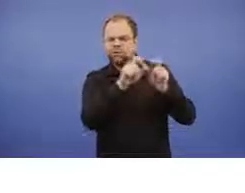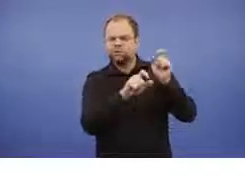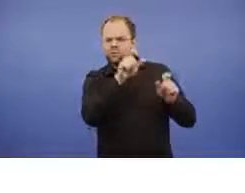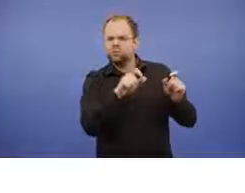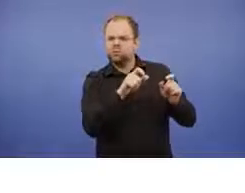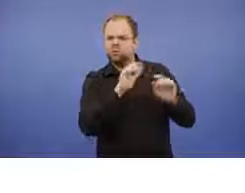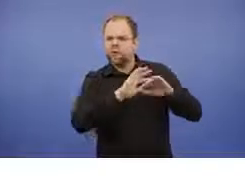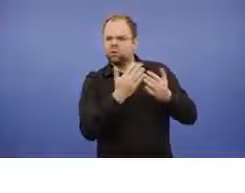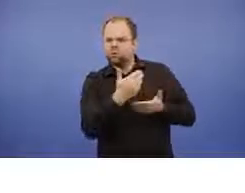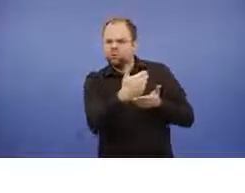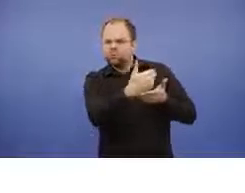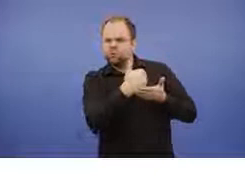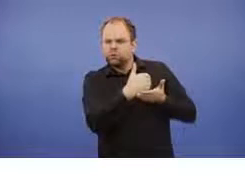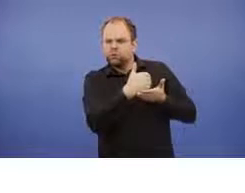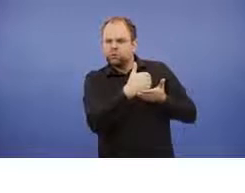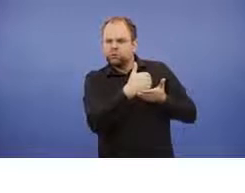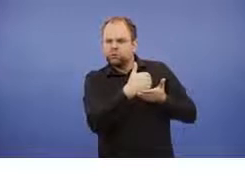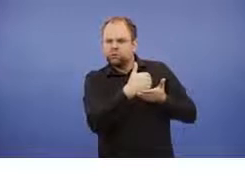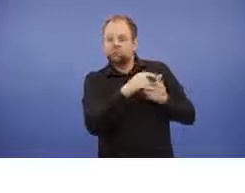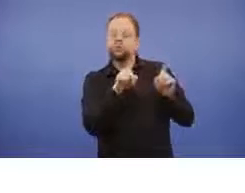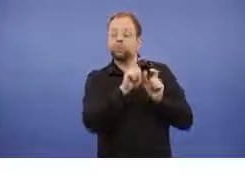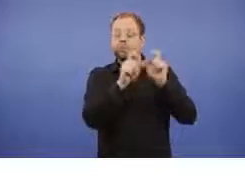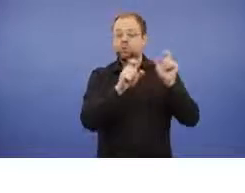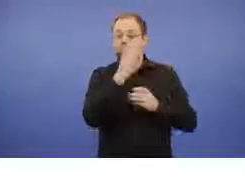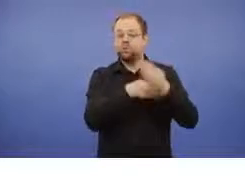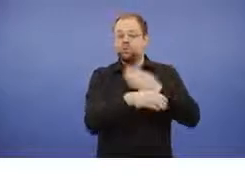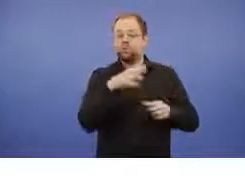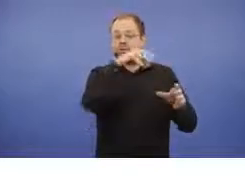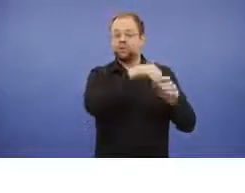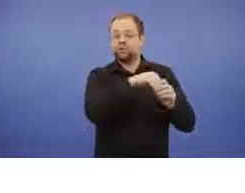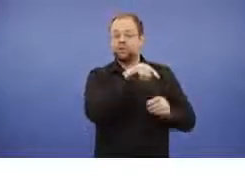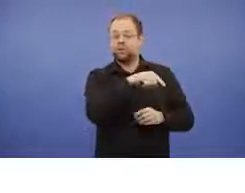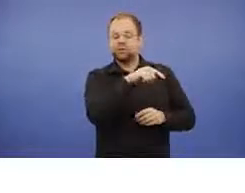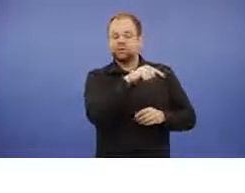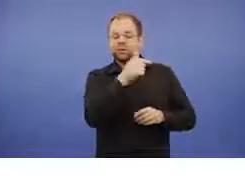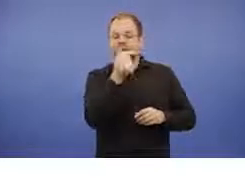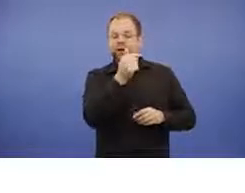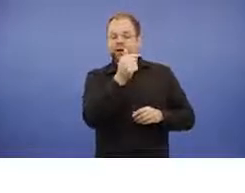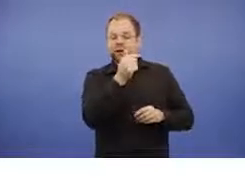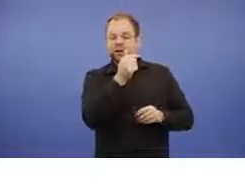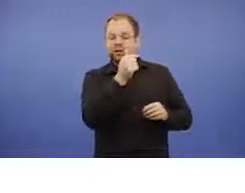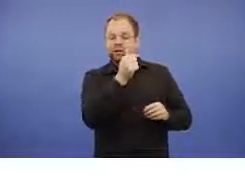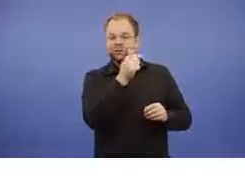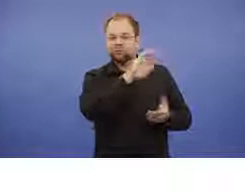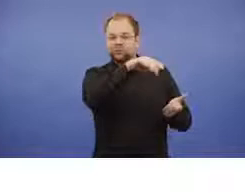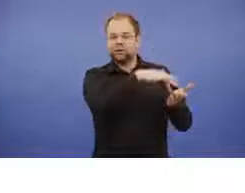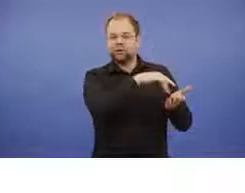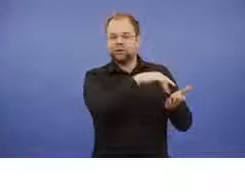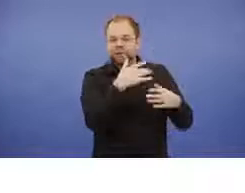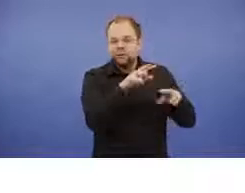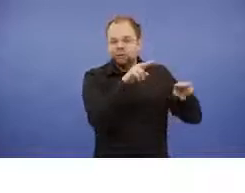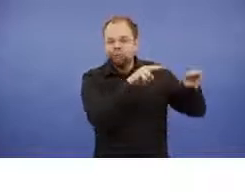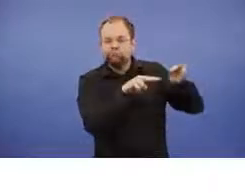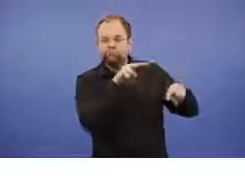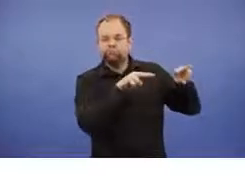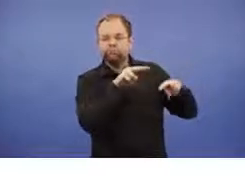to mitigate exposure to COVID-19. Also, they reported that no specific mechanism are put in place to